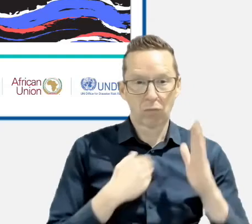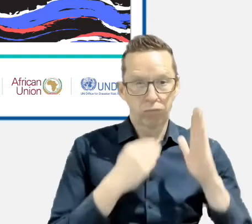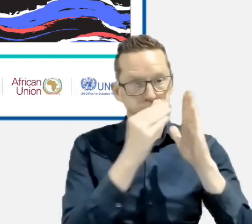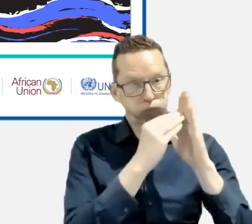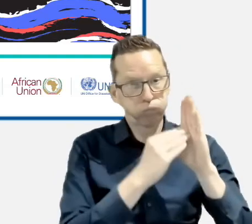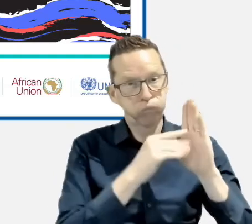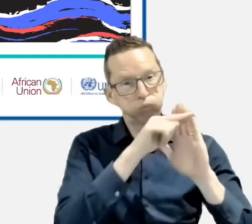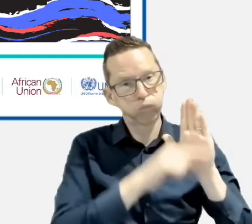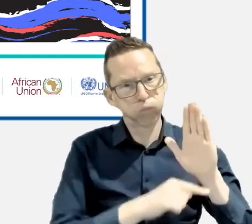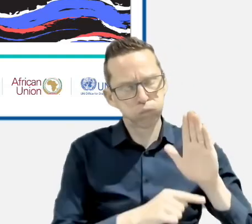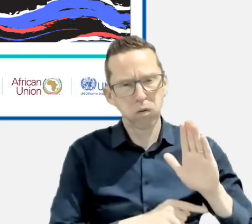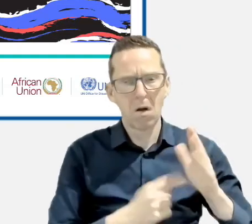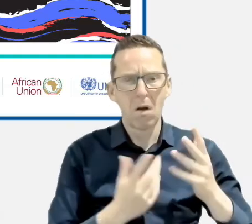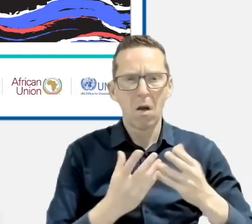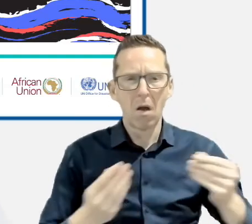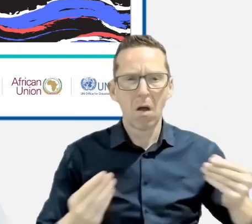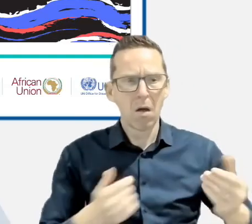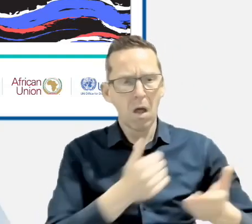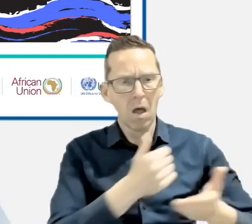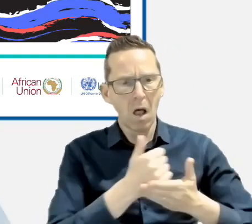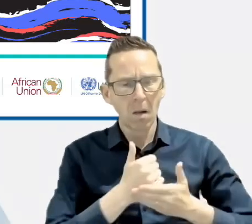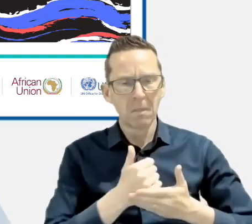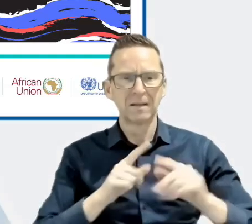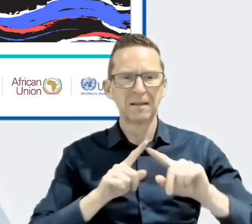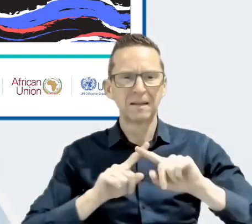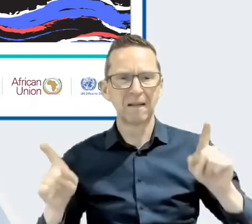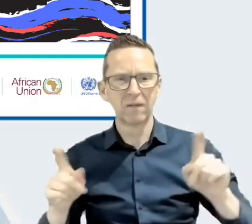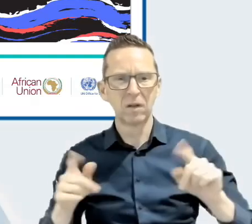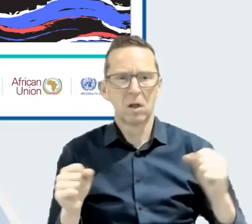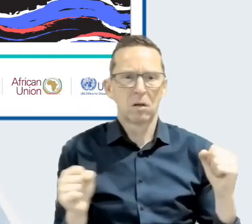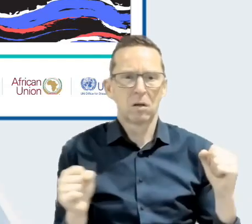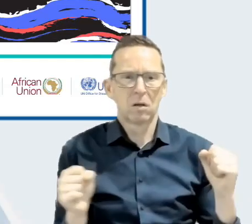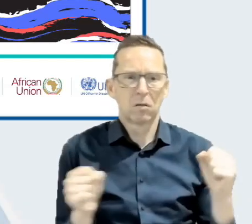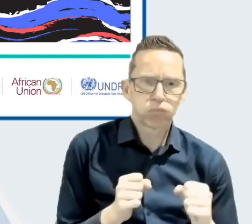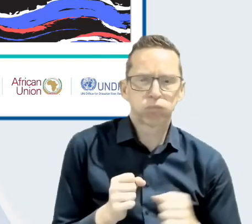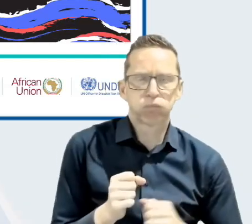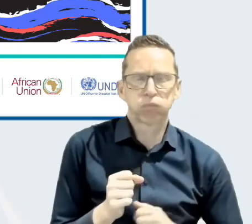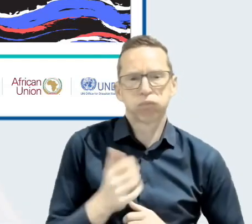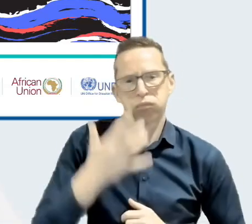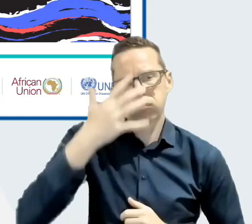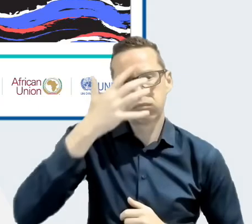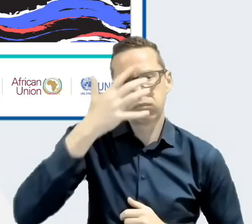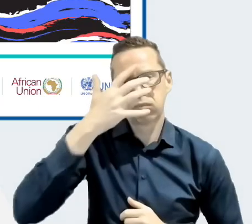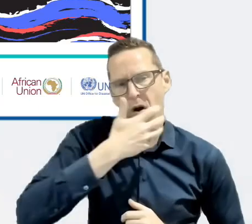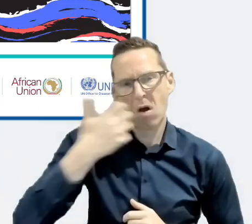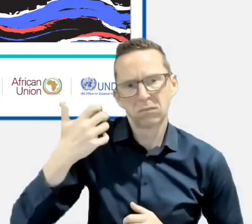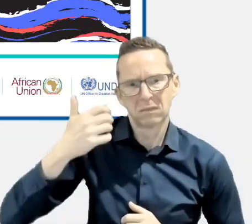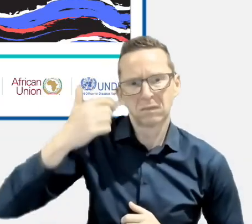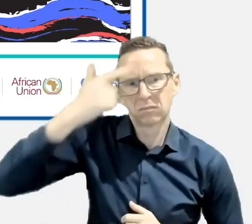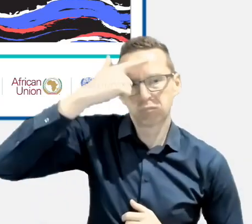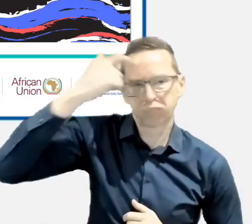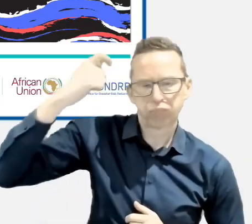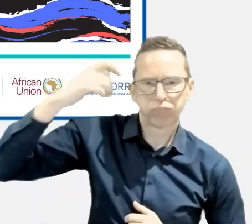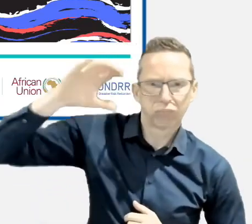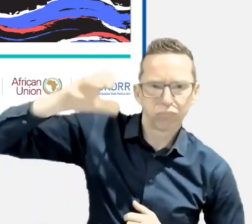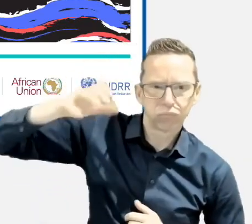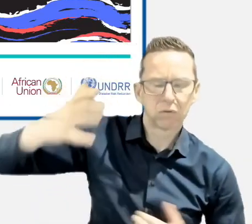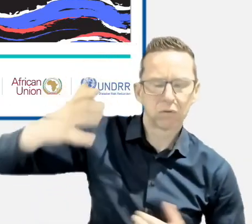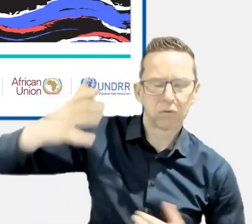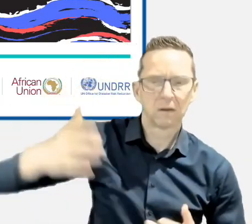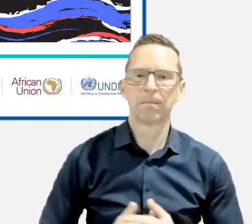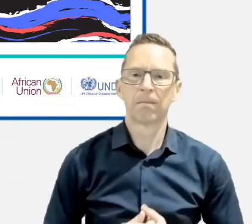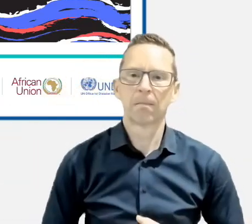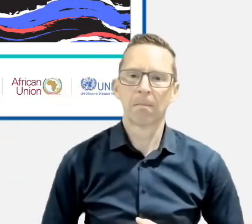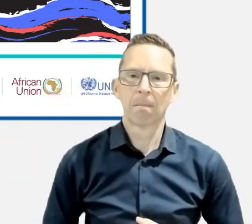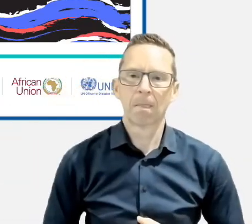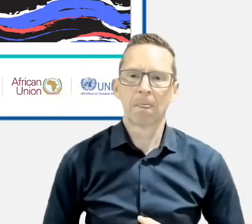also important. You need to have your institutional capacity in place for risk reduction. In our context, that means an advisory